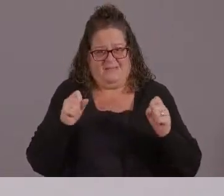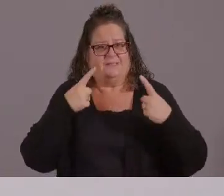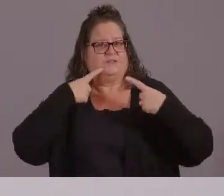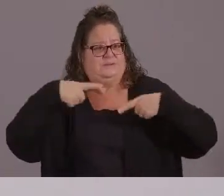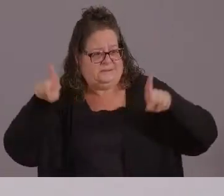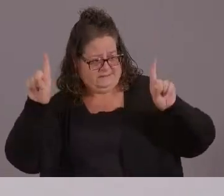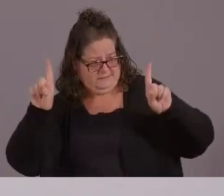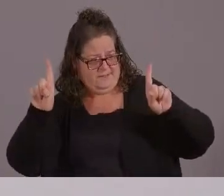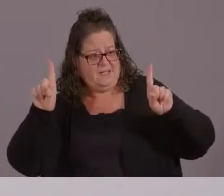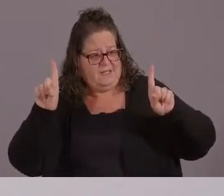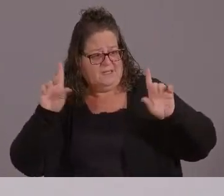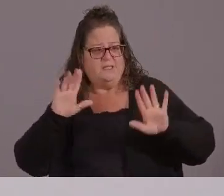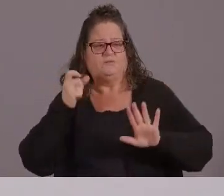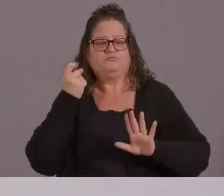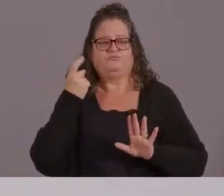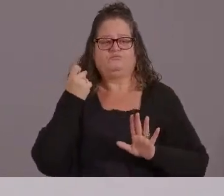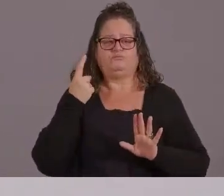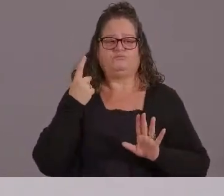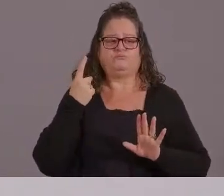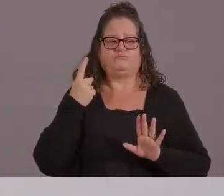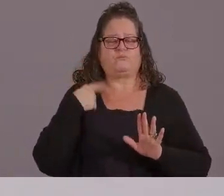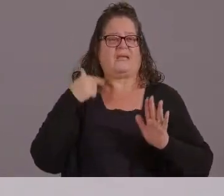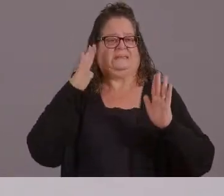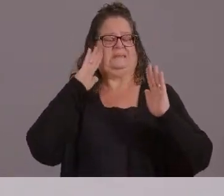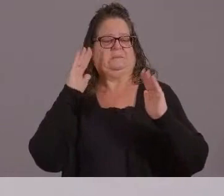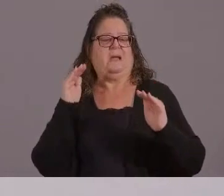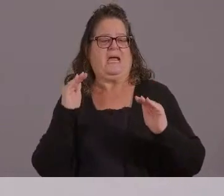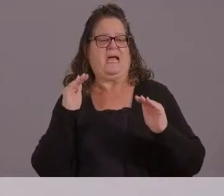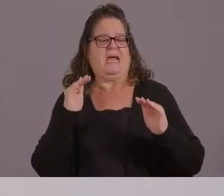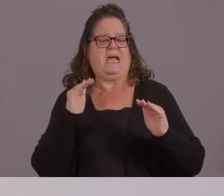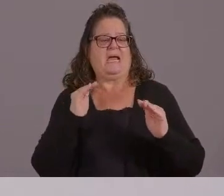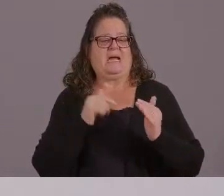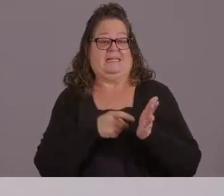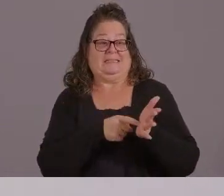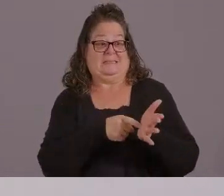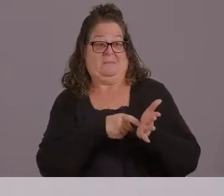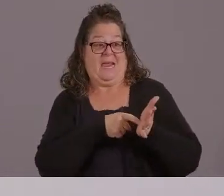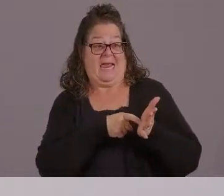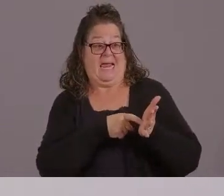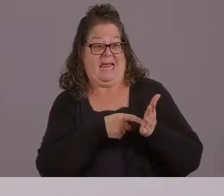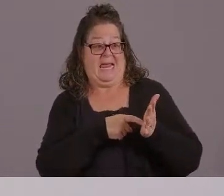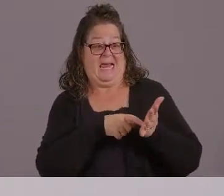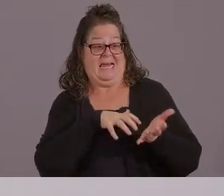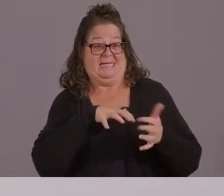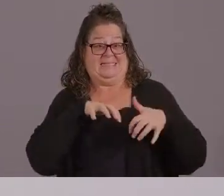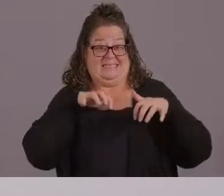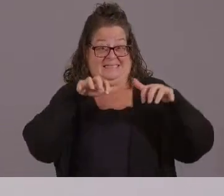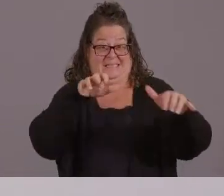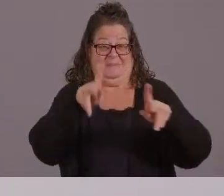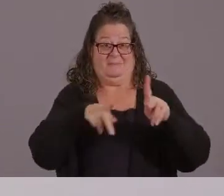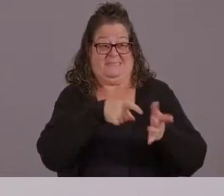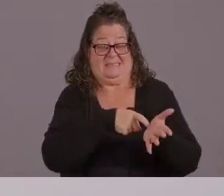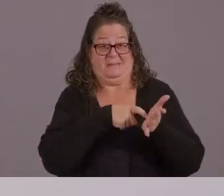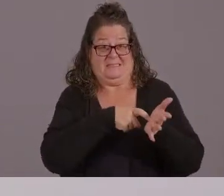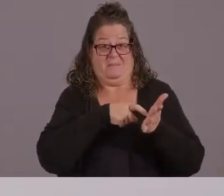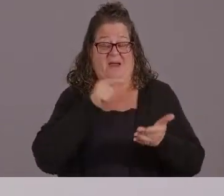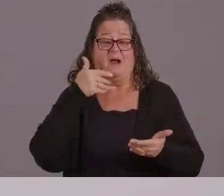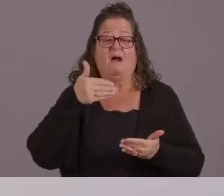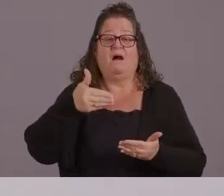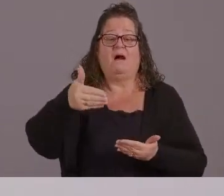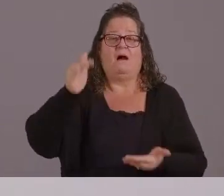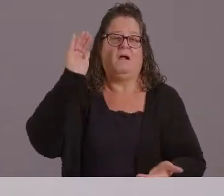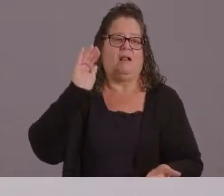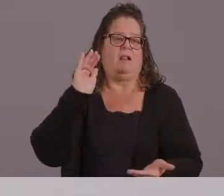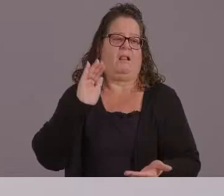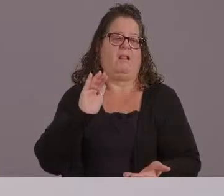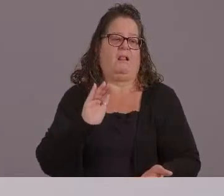are going to have demand decrease as we continue through the next few weeks. And then that's when we're going to shift our